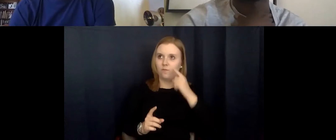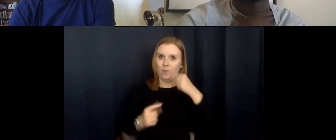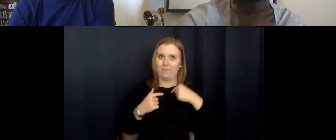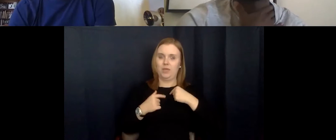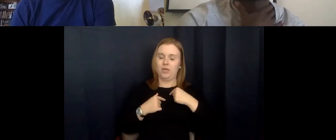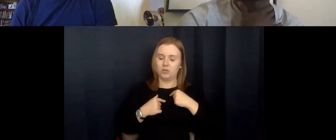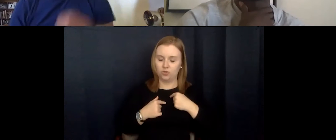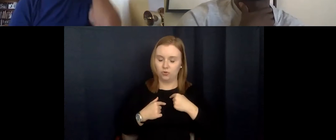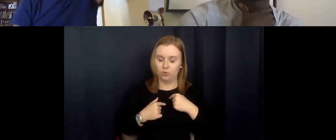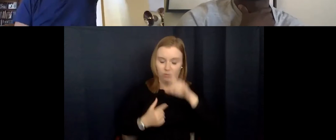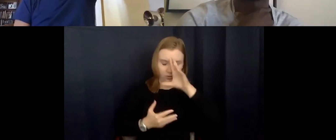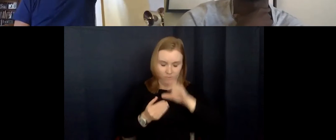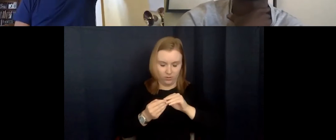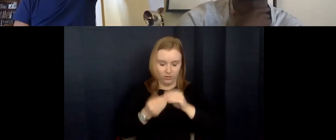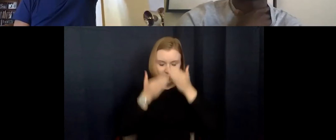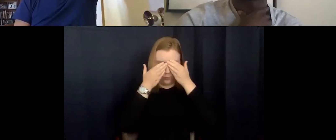Yeah. Wow.